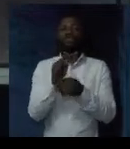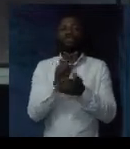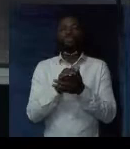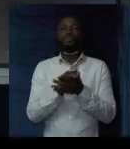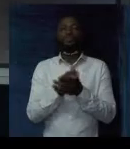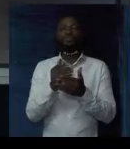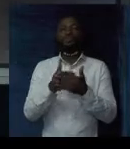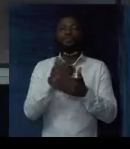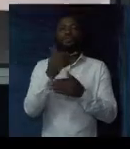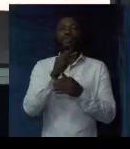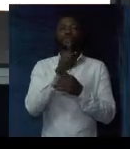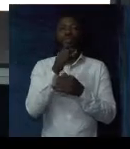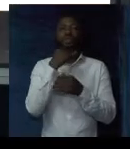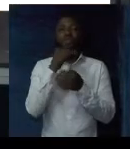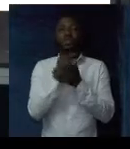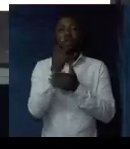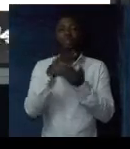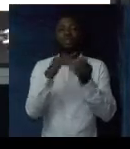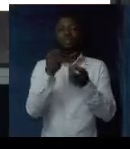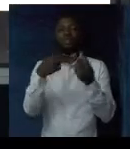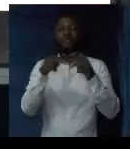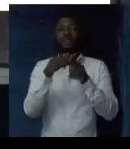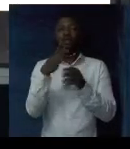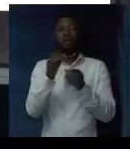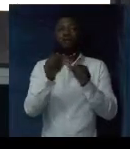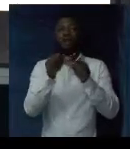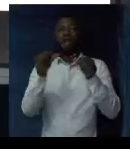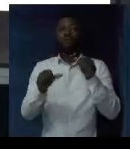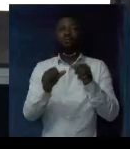you. Next question says, what is the